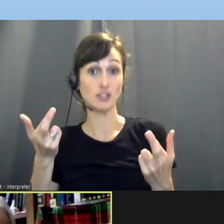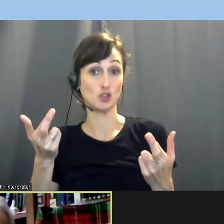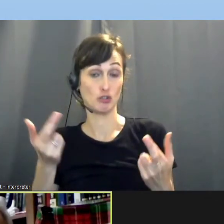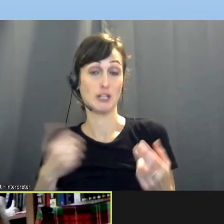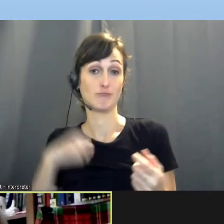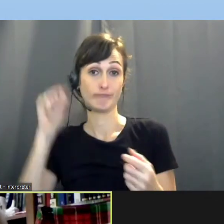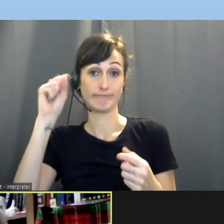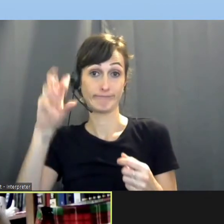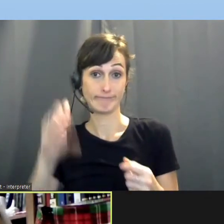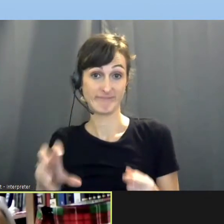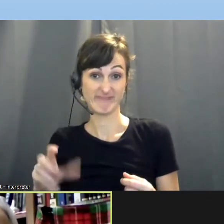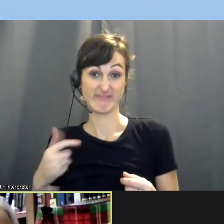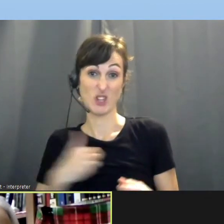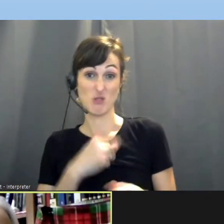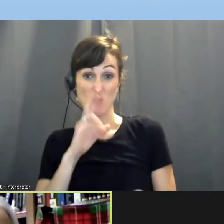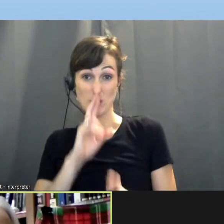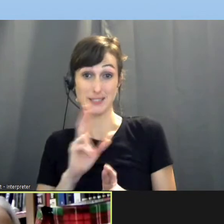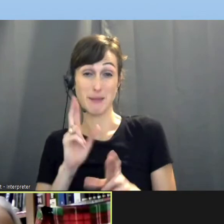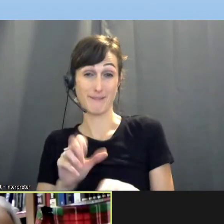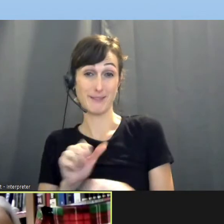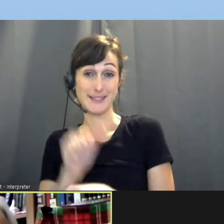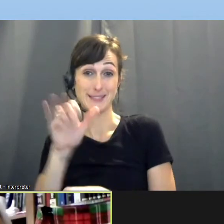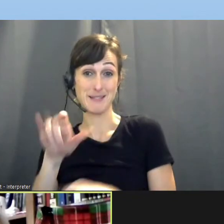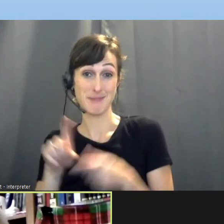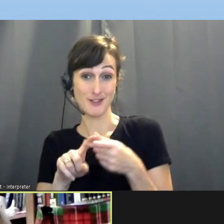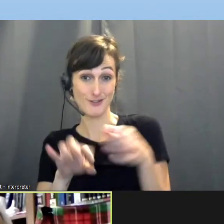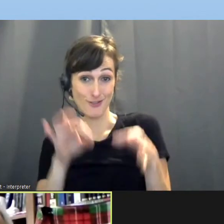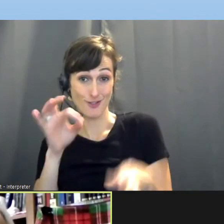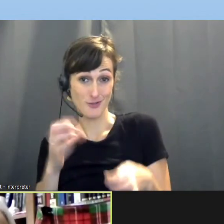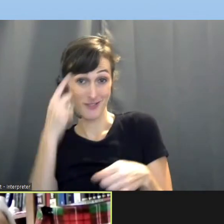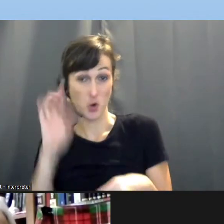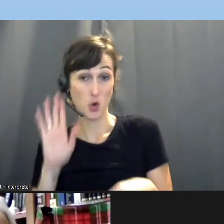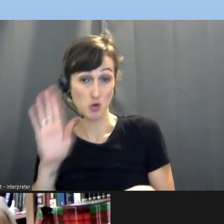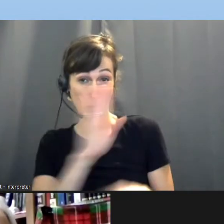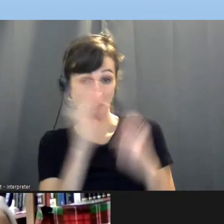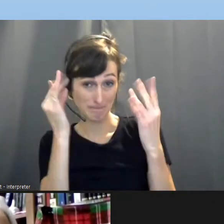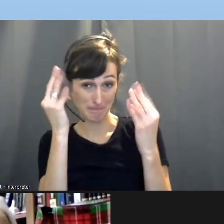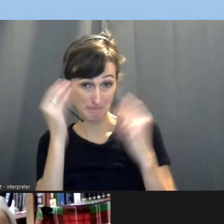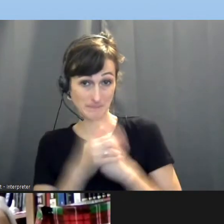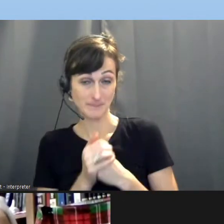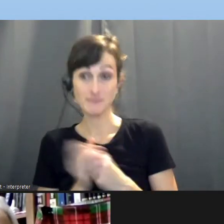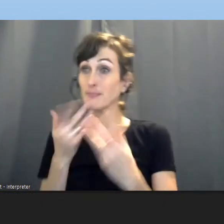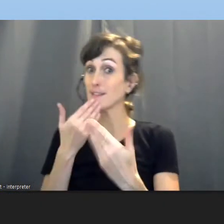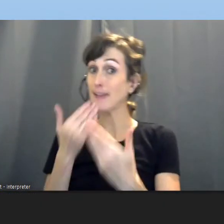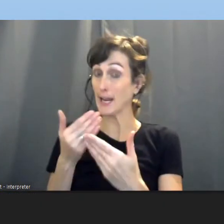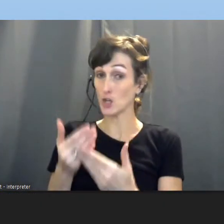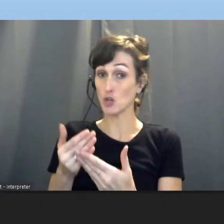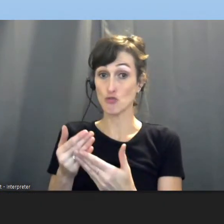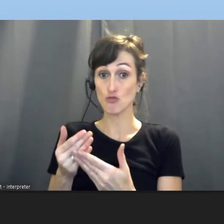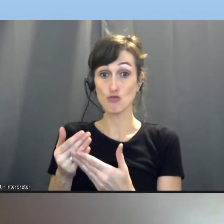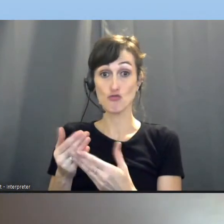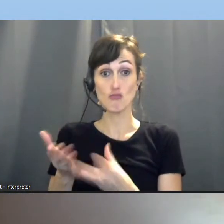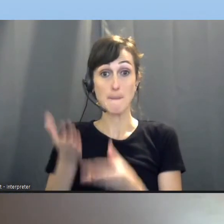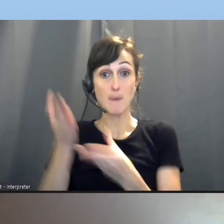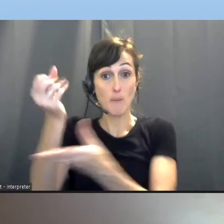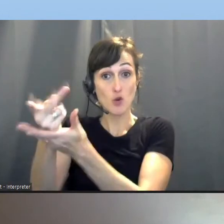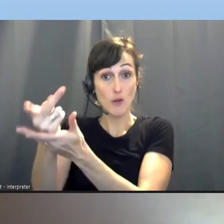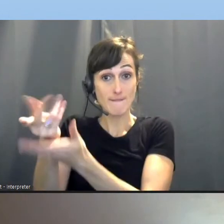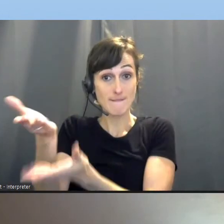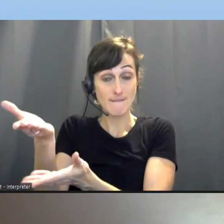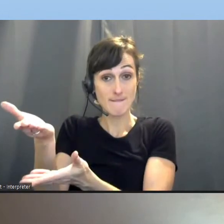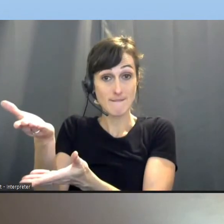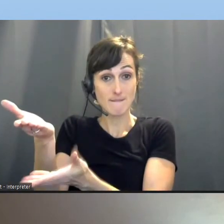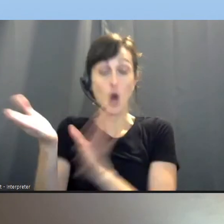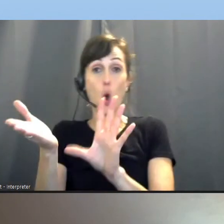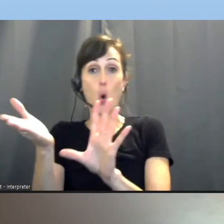we respectfully submit that to the court for your consideration. Thank you. Is there a motion to approve the person agent's recommendation? Oh, I'm